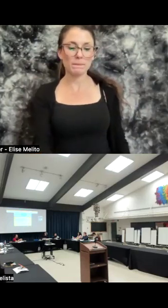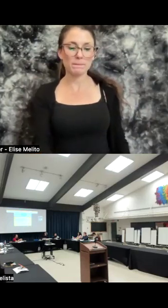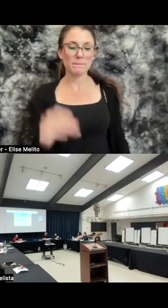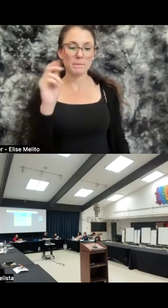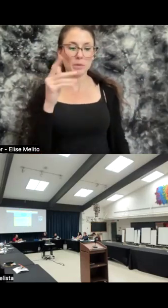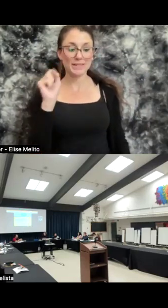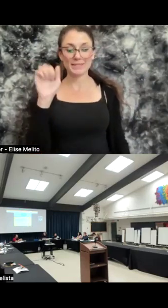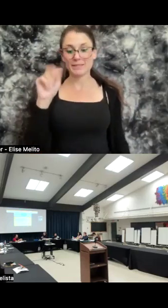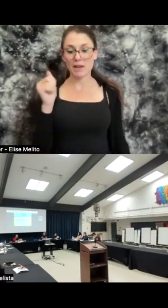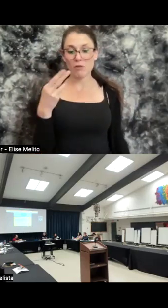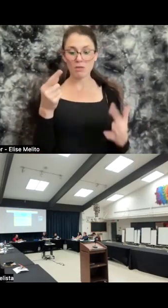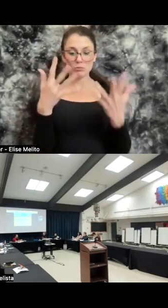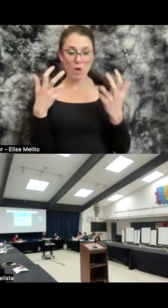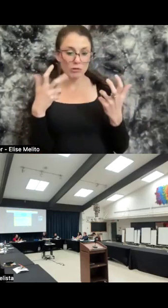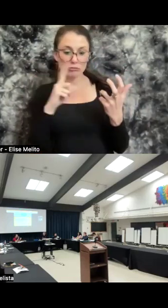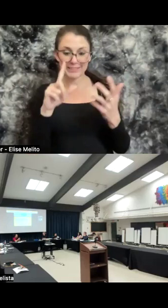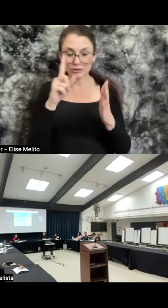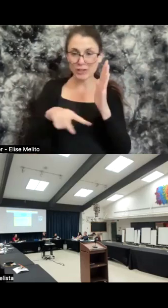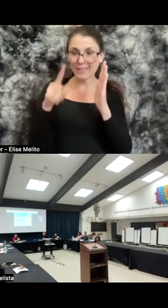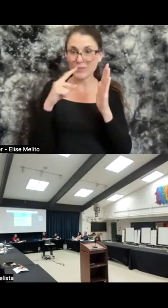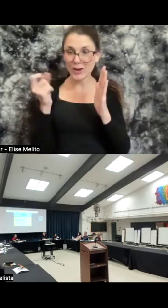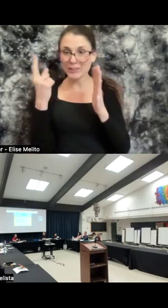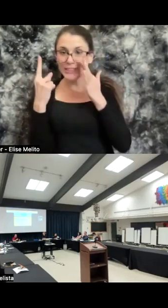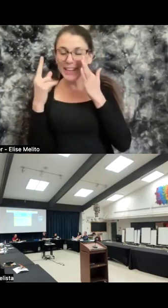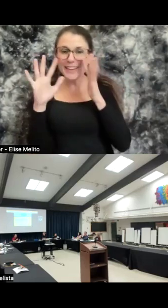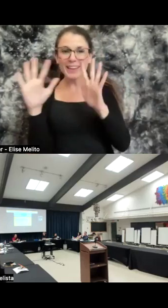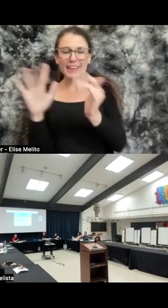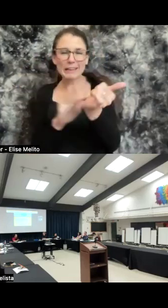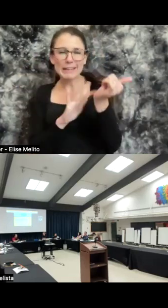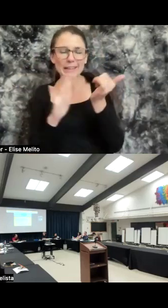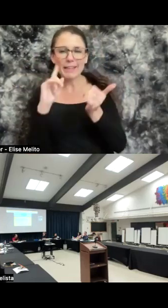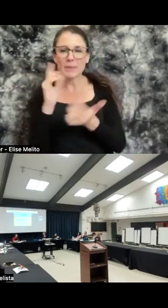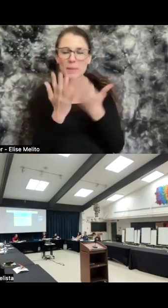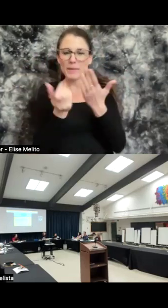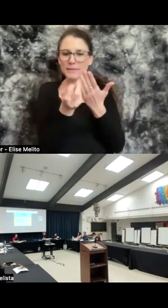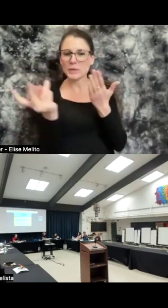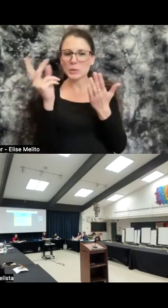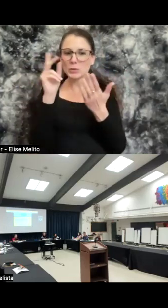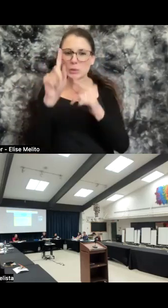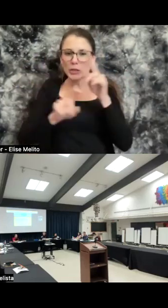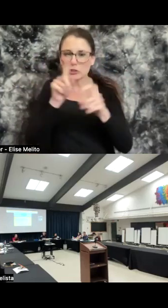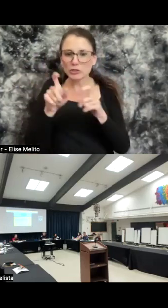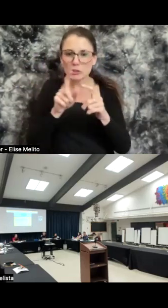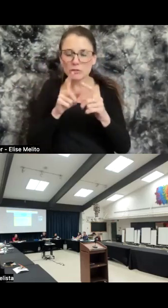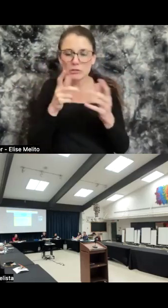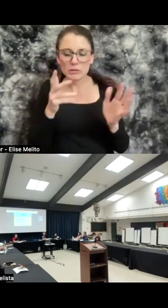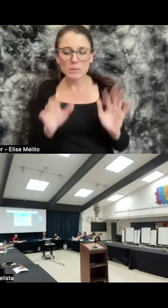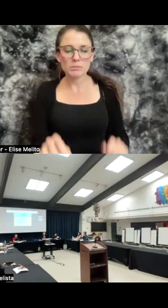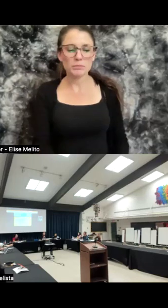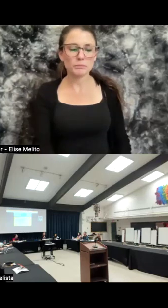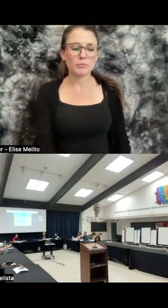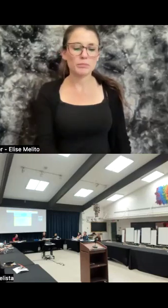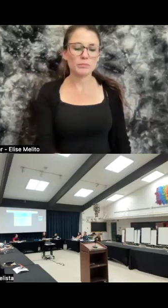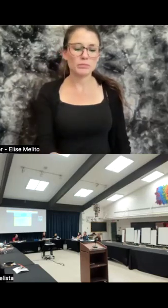Sarah, do you want to kind of do a little check for understanding? I think we kind of just have a few questions. Veronica? Subcommittee. Oh, I'm